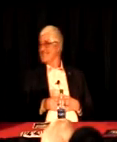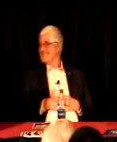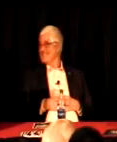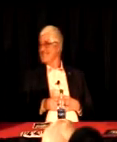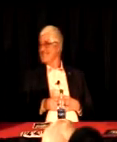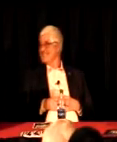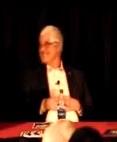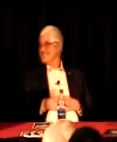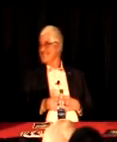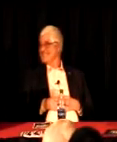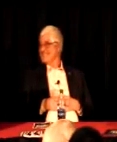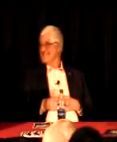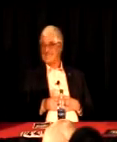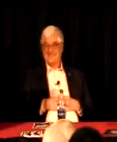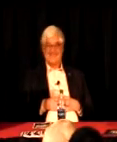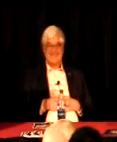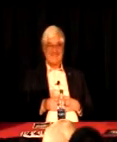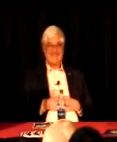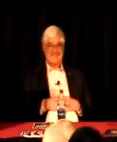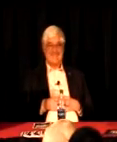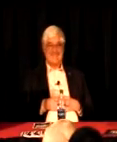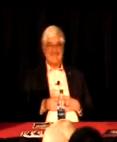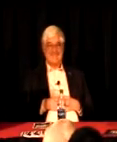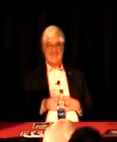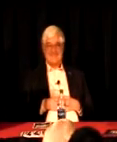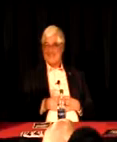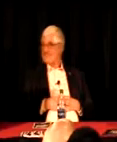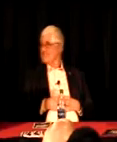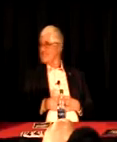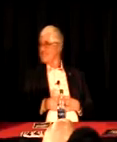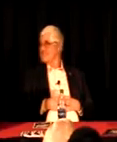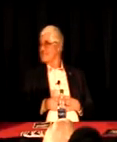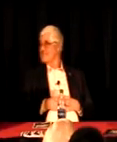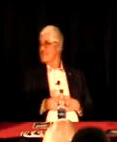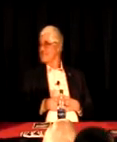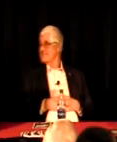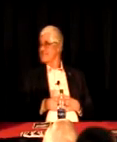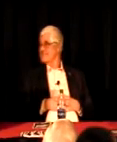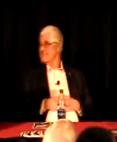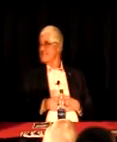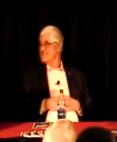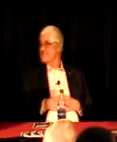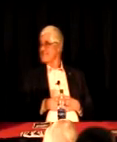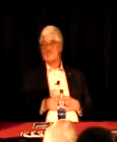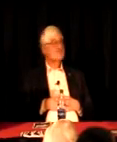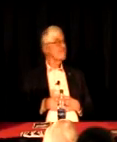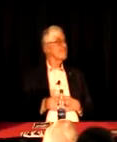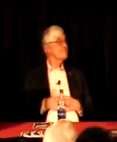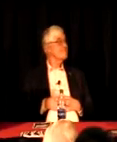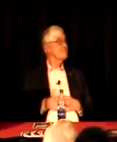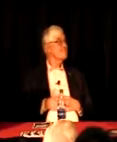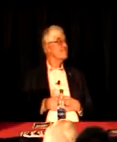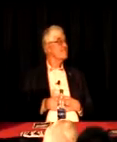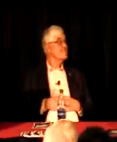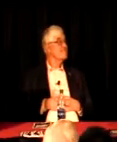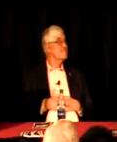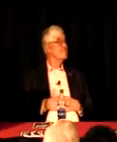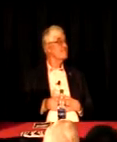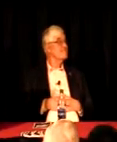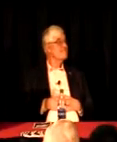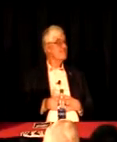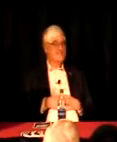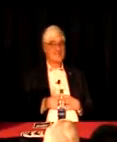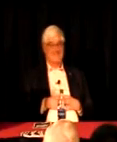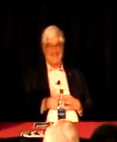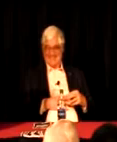Tonight's poem is by a Chinese poet, and although I took a year of Chinese at the university